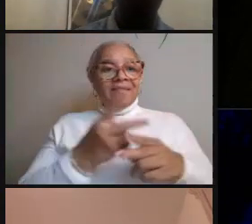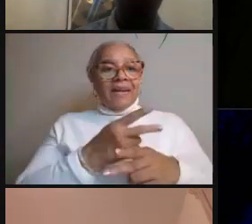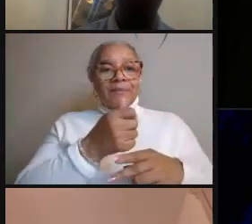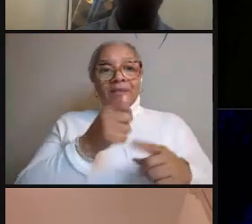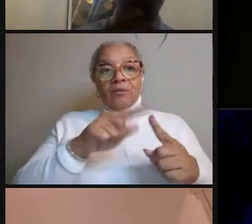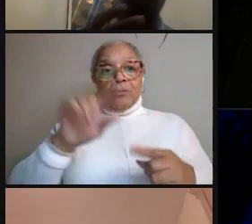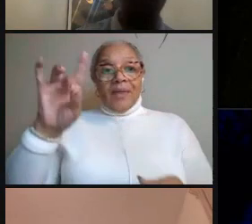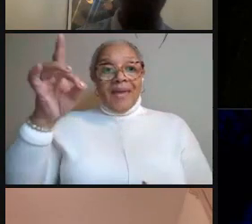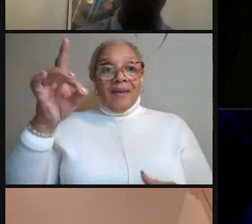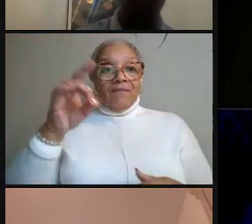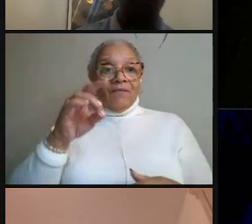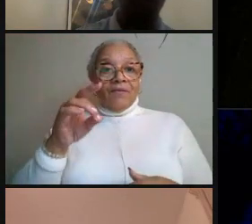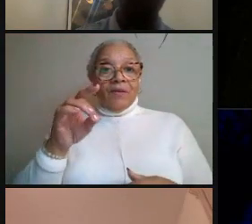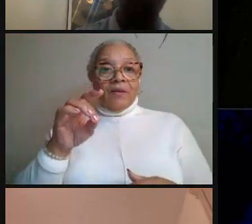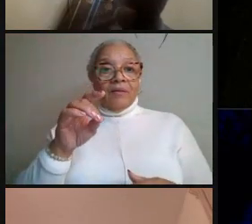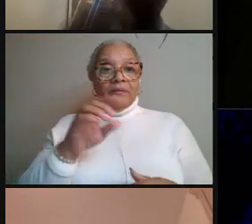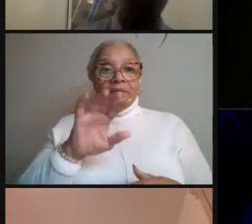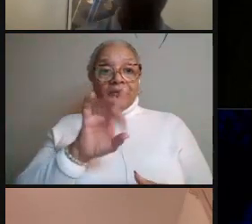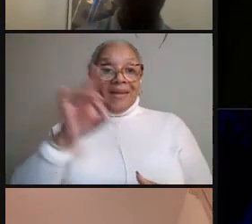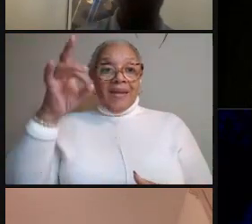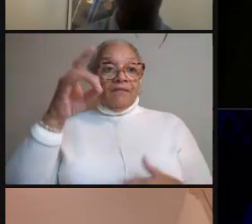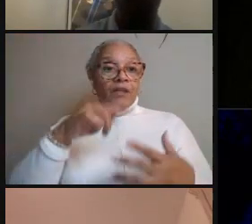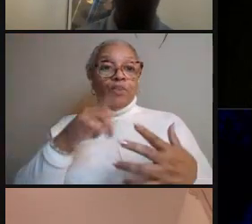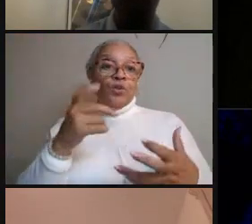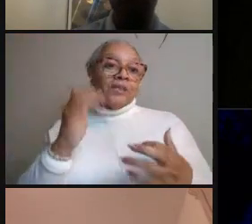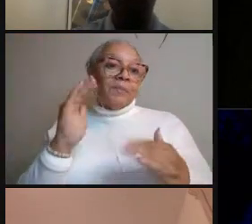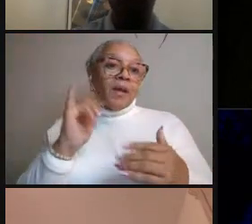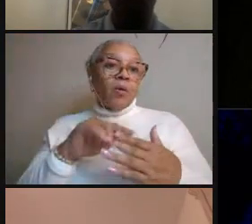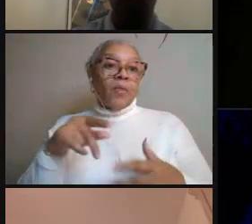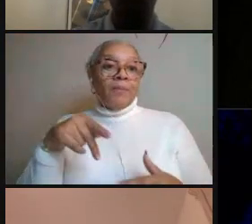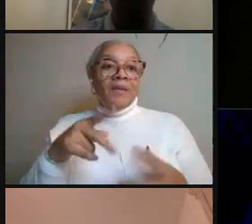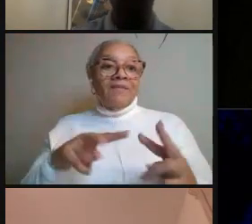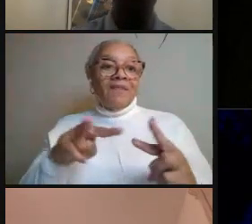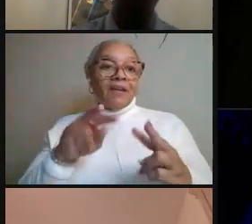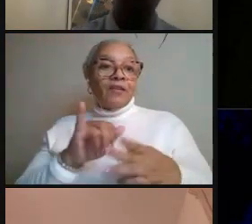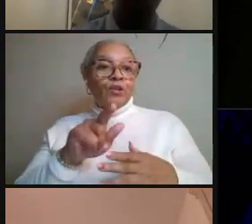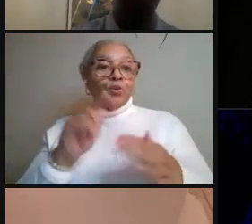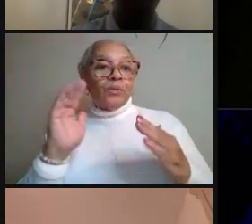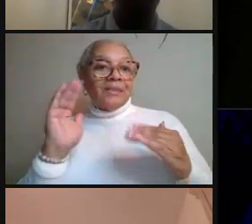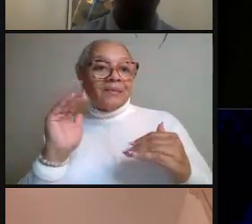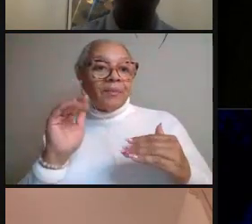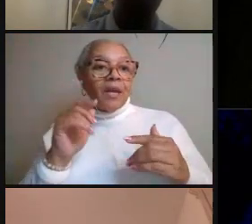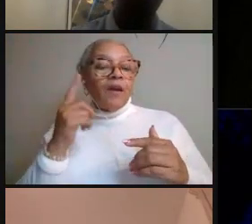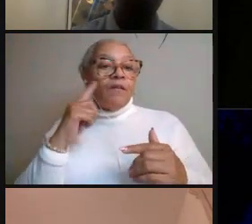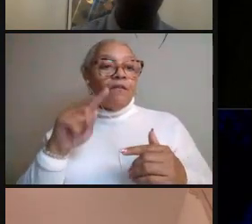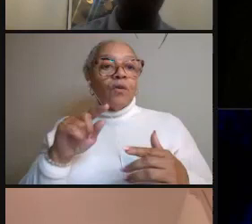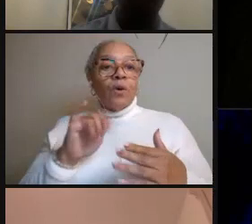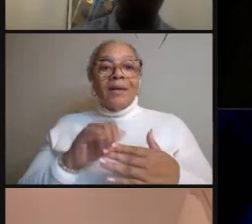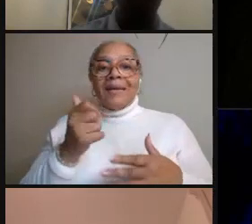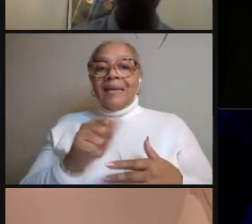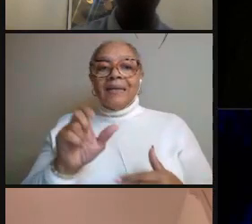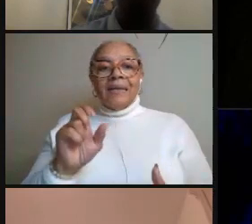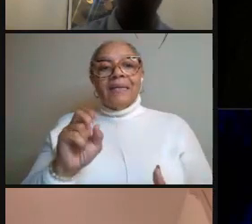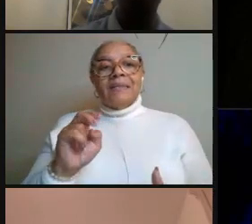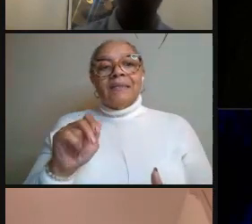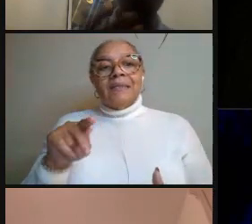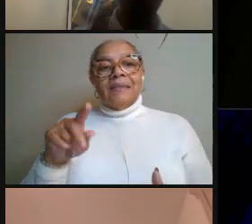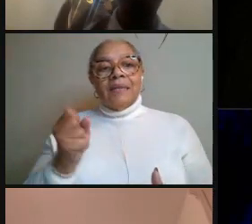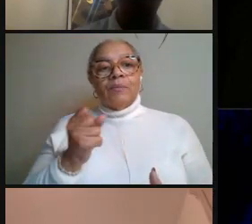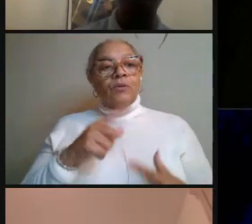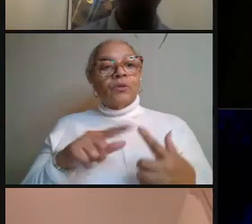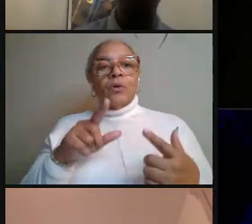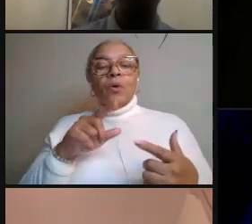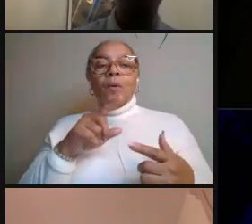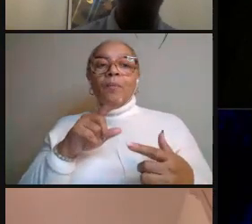that you'd want to expect, or p-value that you'd expect for any SNP. So it doesn't pass that, but it's